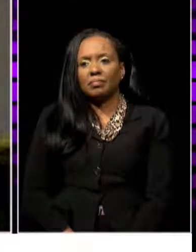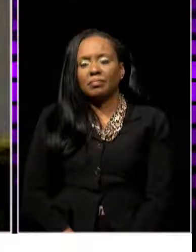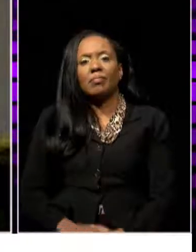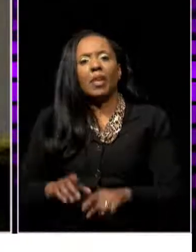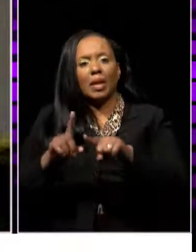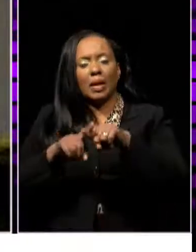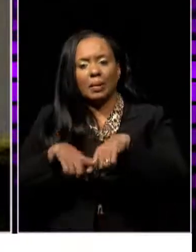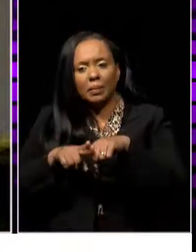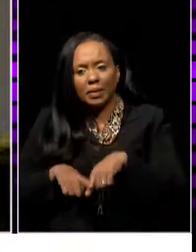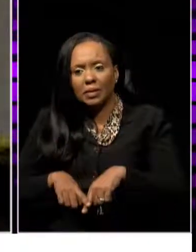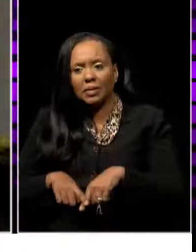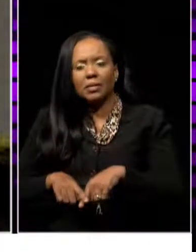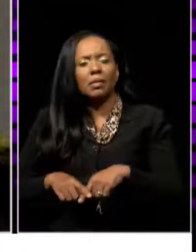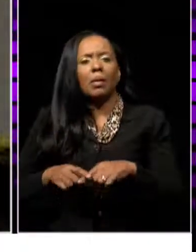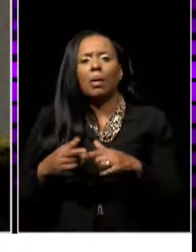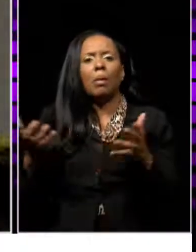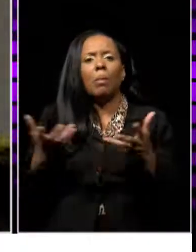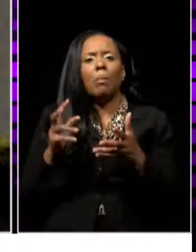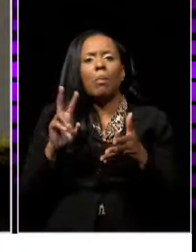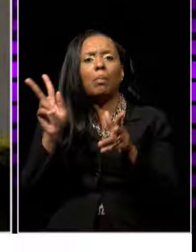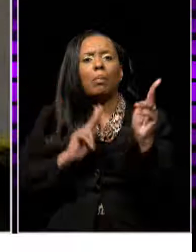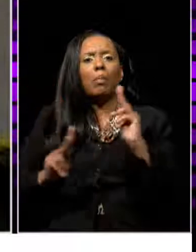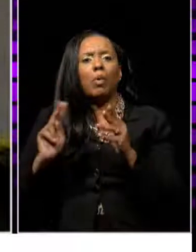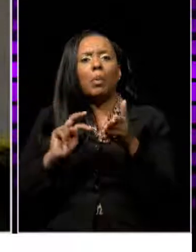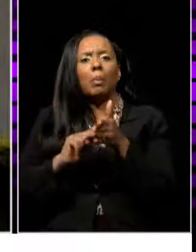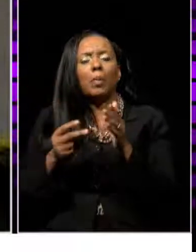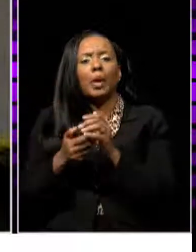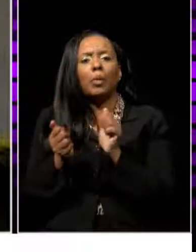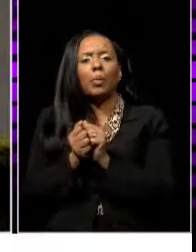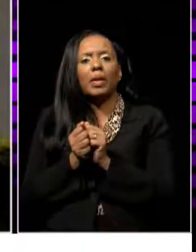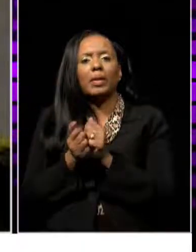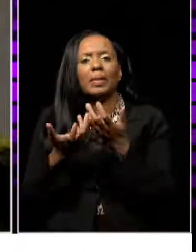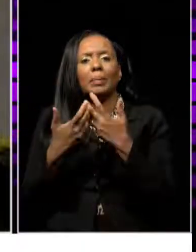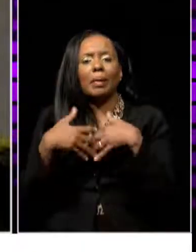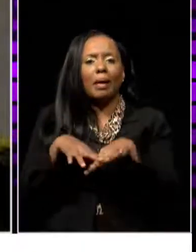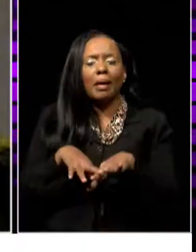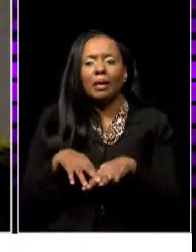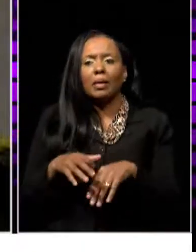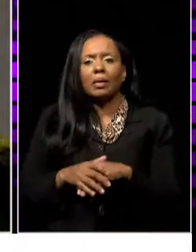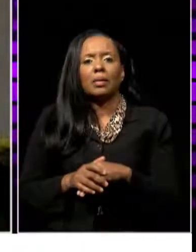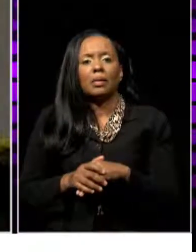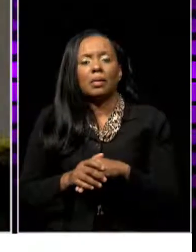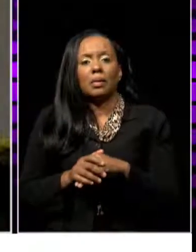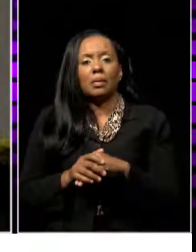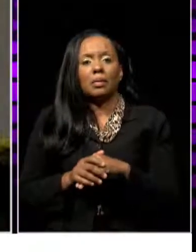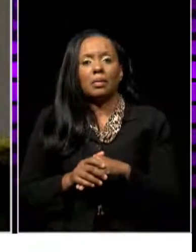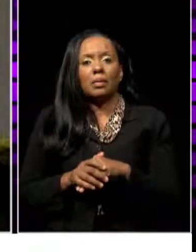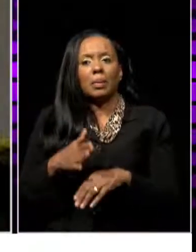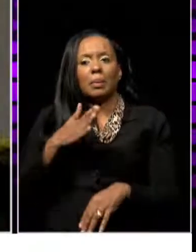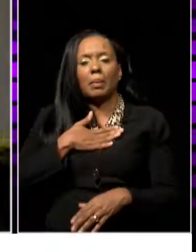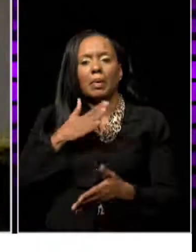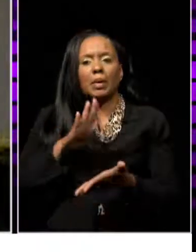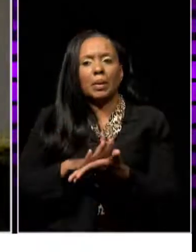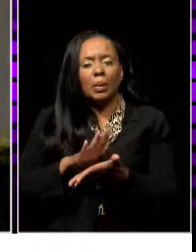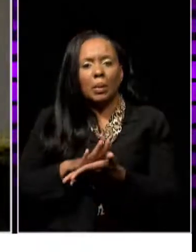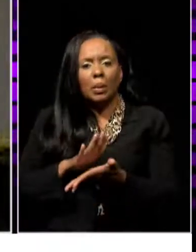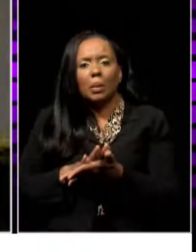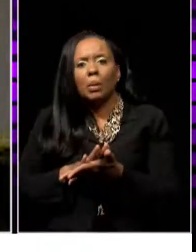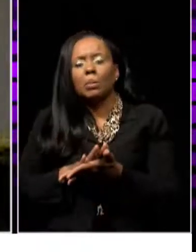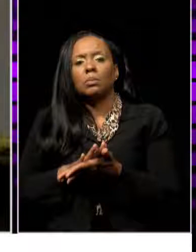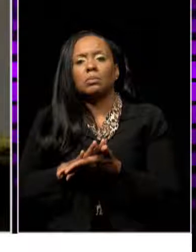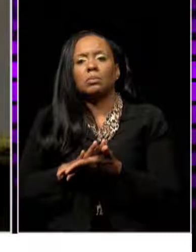we actually, whilst other schools were doing blended, we were actually always full, whereas